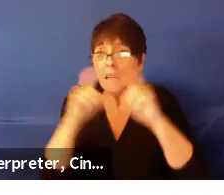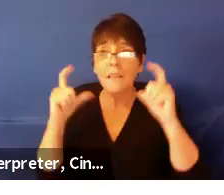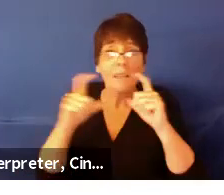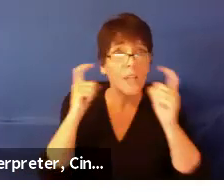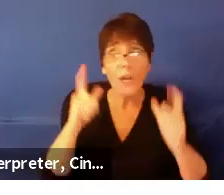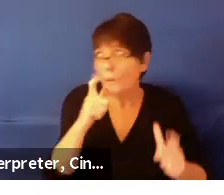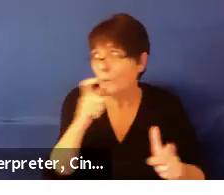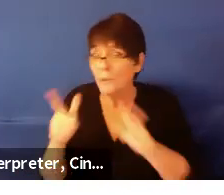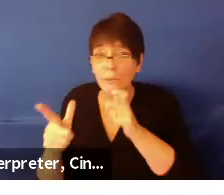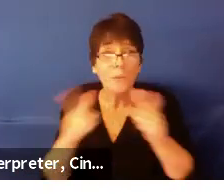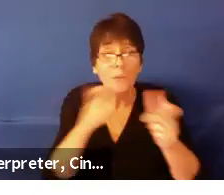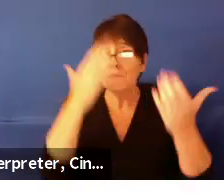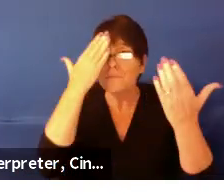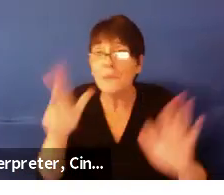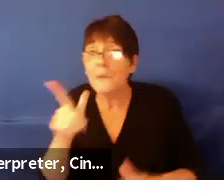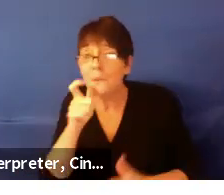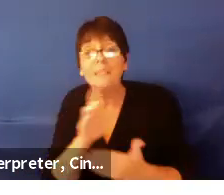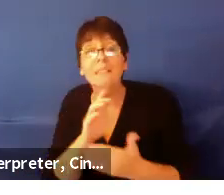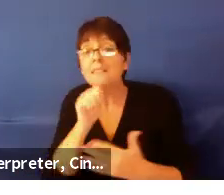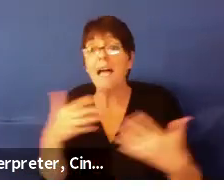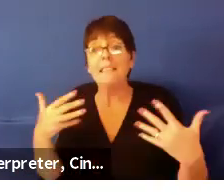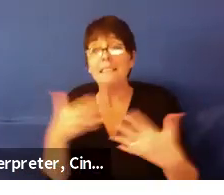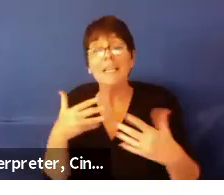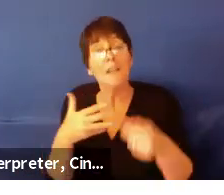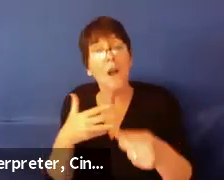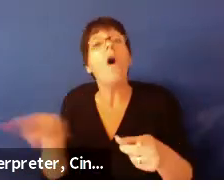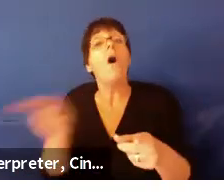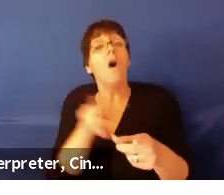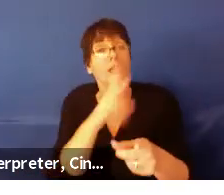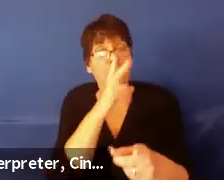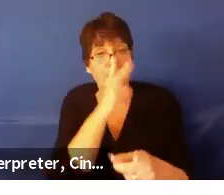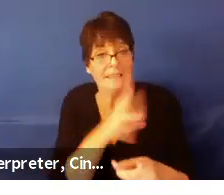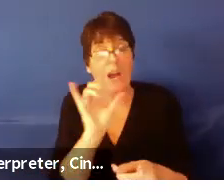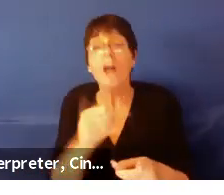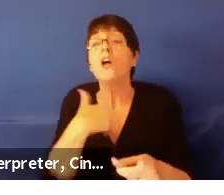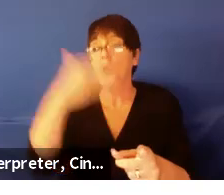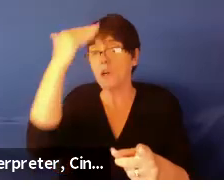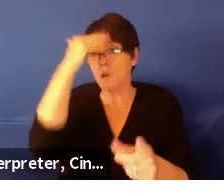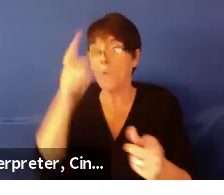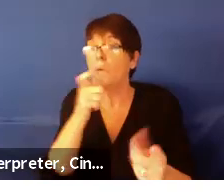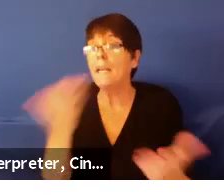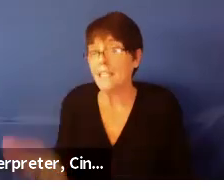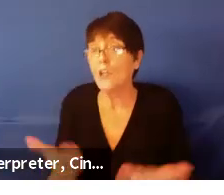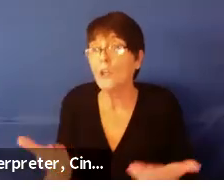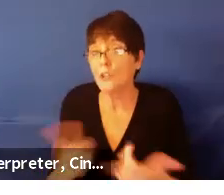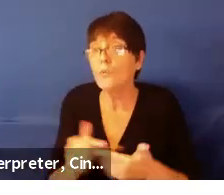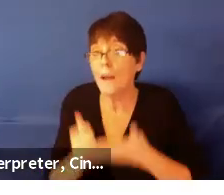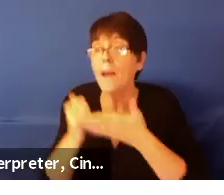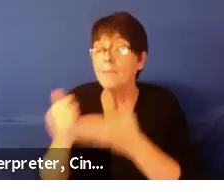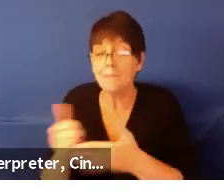much all over. So it's not as scary a sight as when we first put this together early on. We